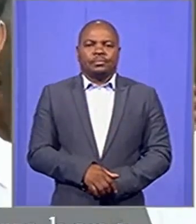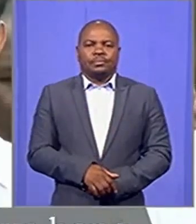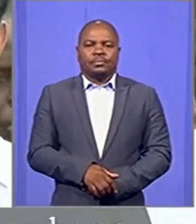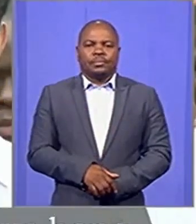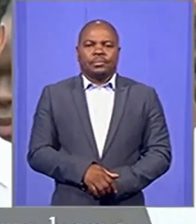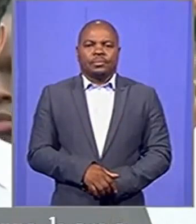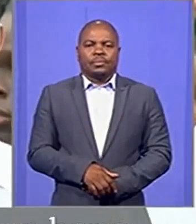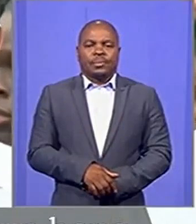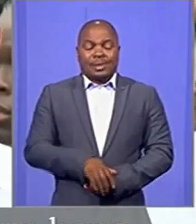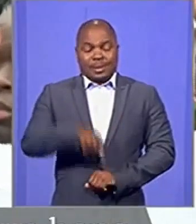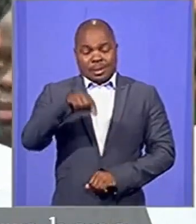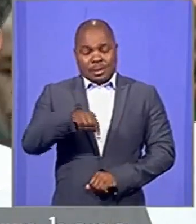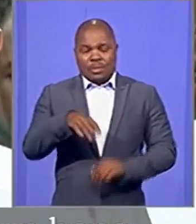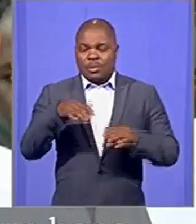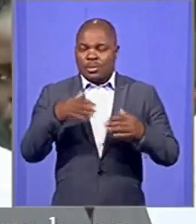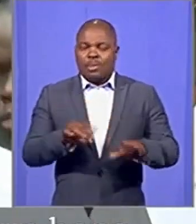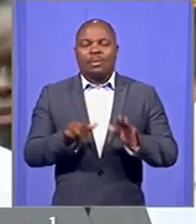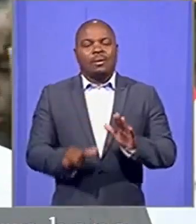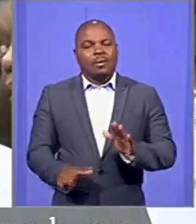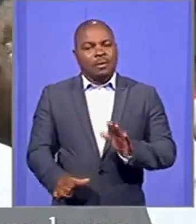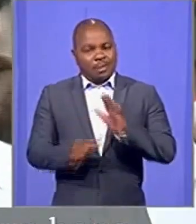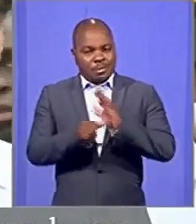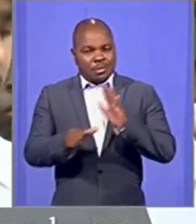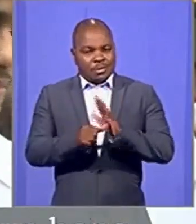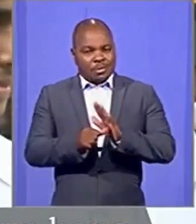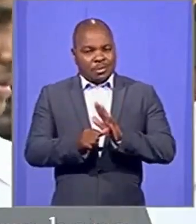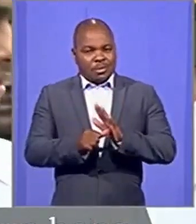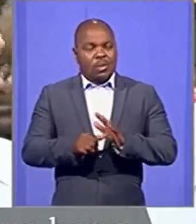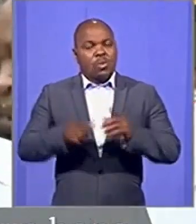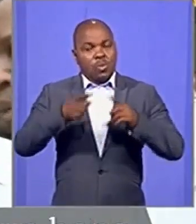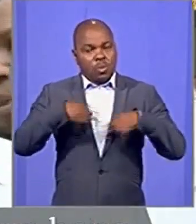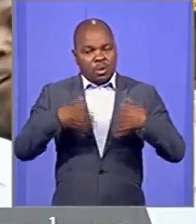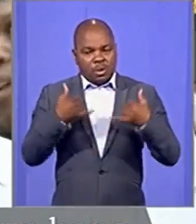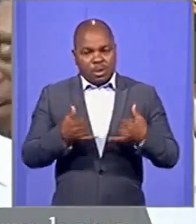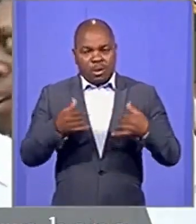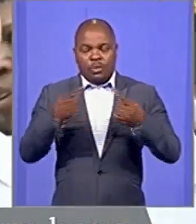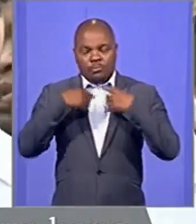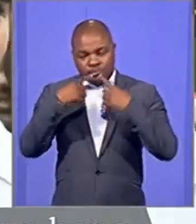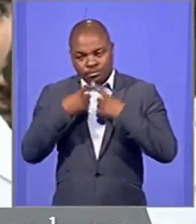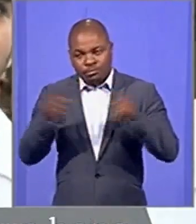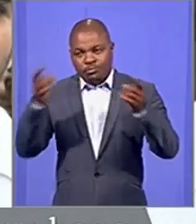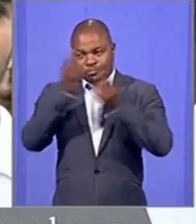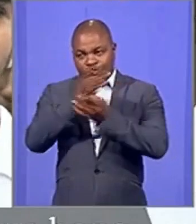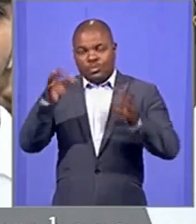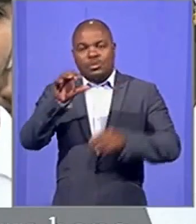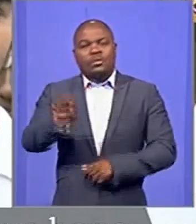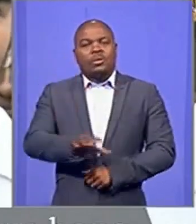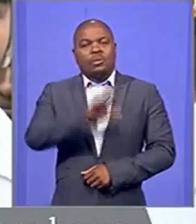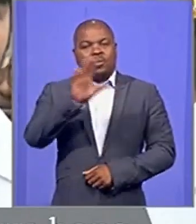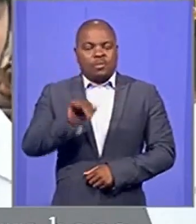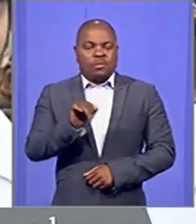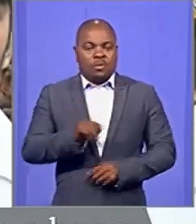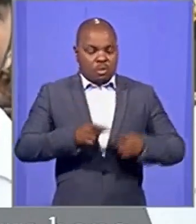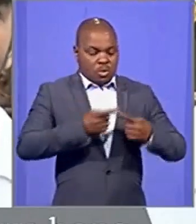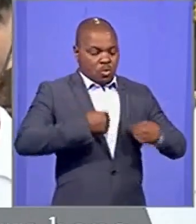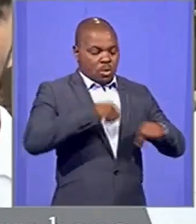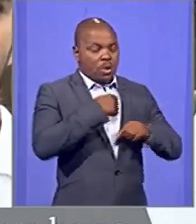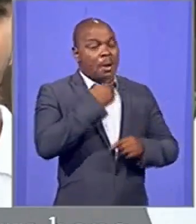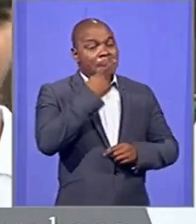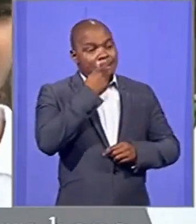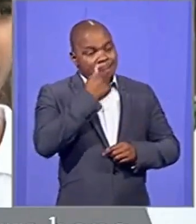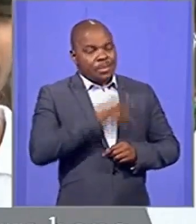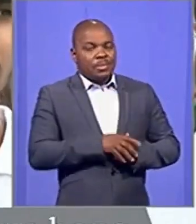This is an important signal that we are sending to the country that as men,